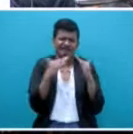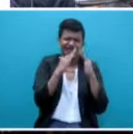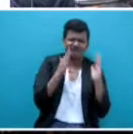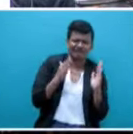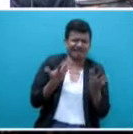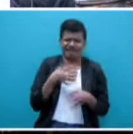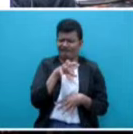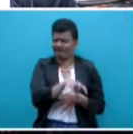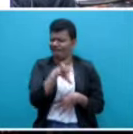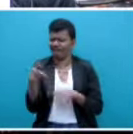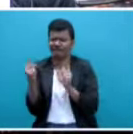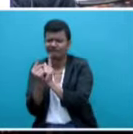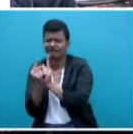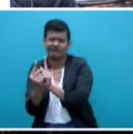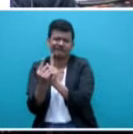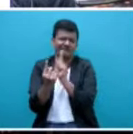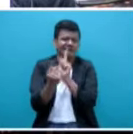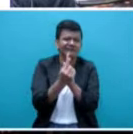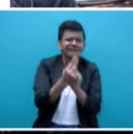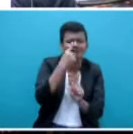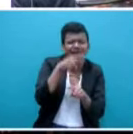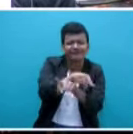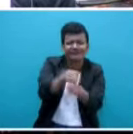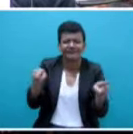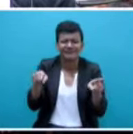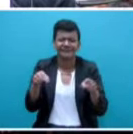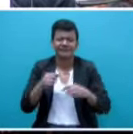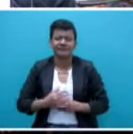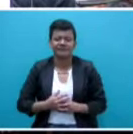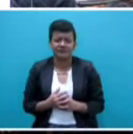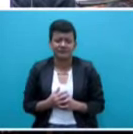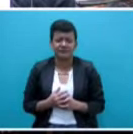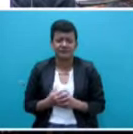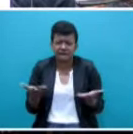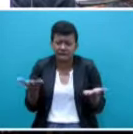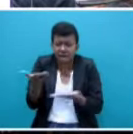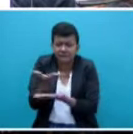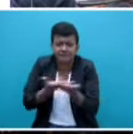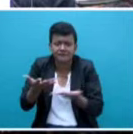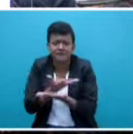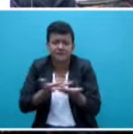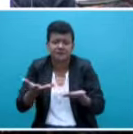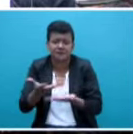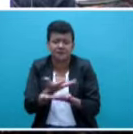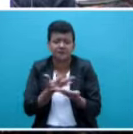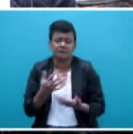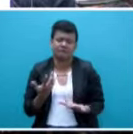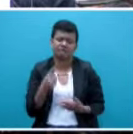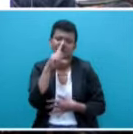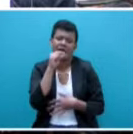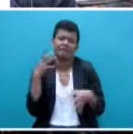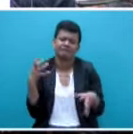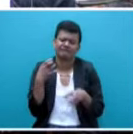Speaker, sir, I wish to inform honourable members of the House that whilst in discussion to finalise this proposed sitting calendar, the Business Committee took into consideration the